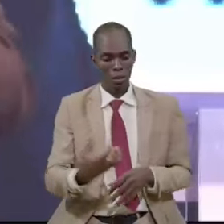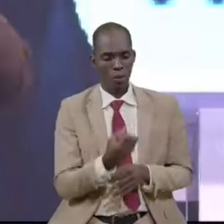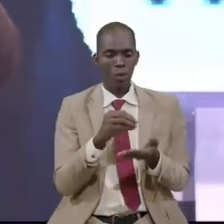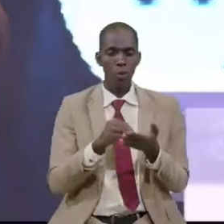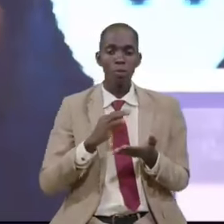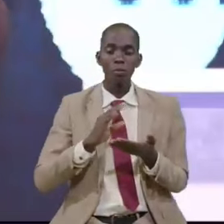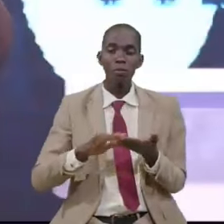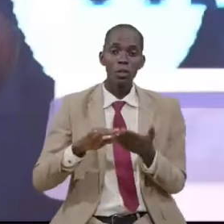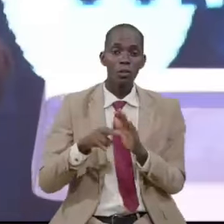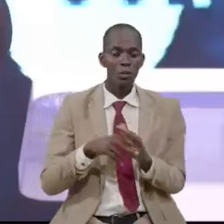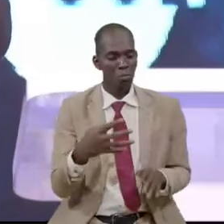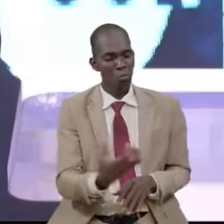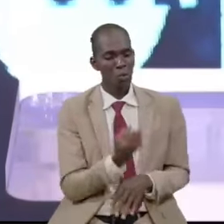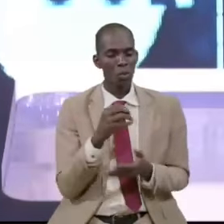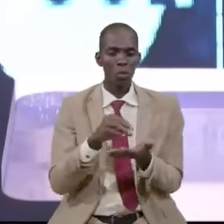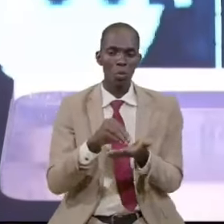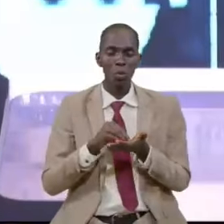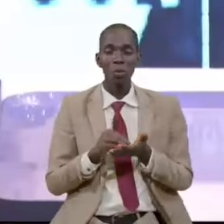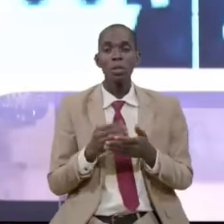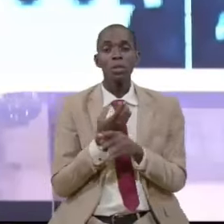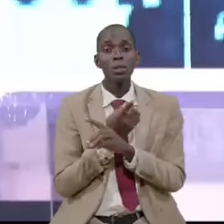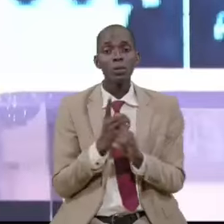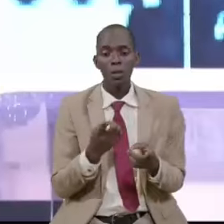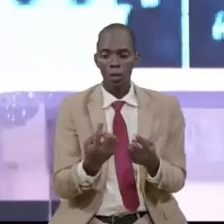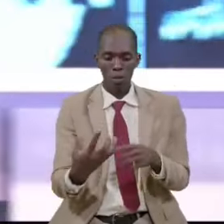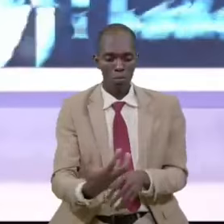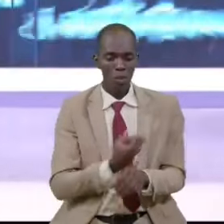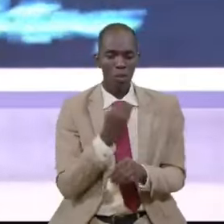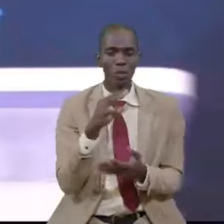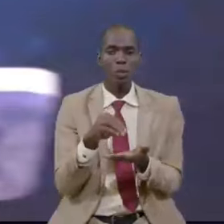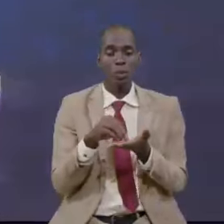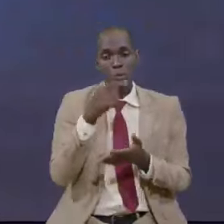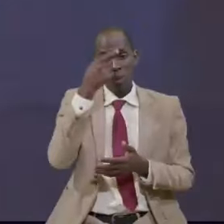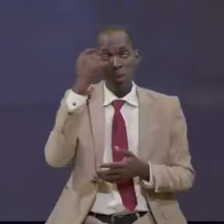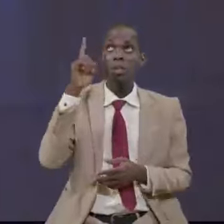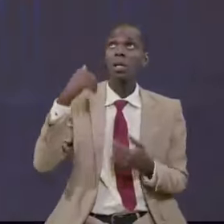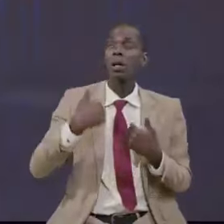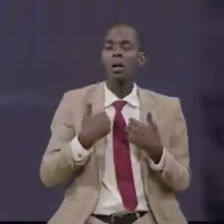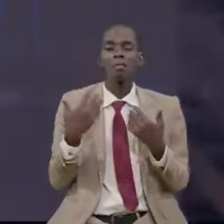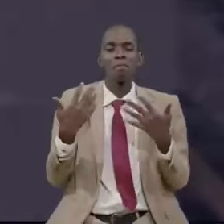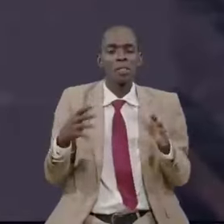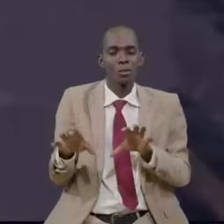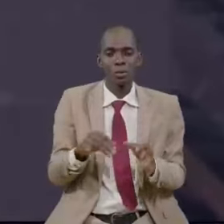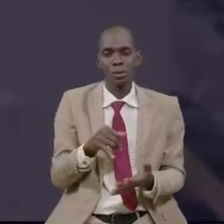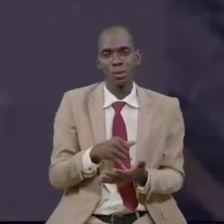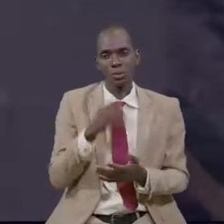yours, because he has done it already. Look at verse 14.